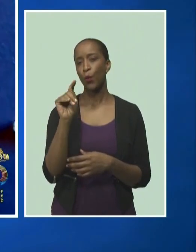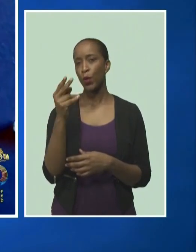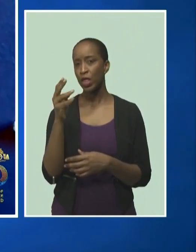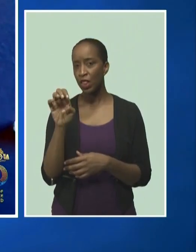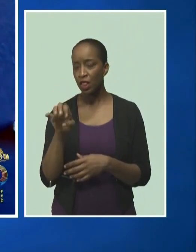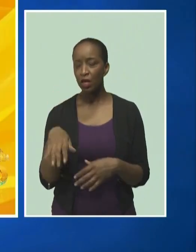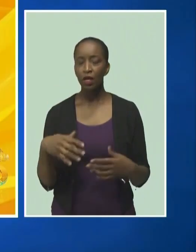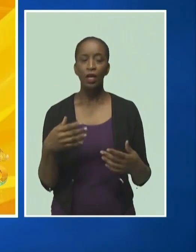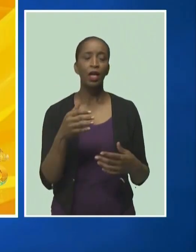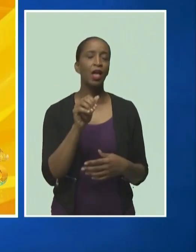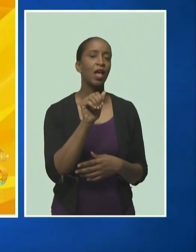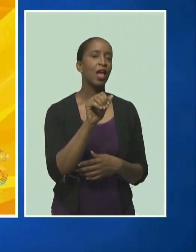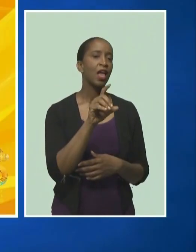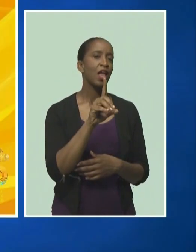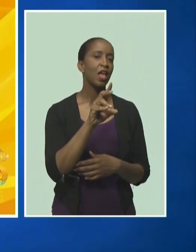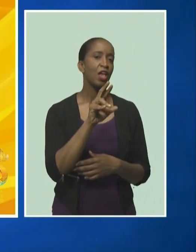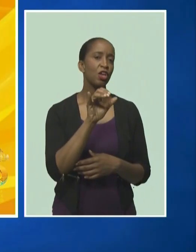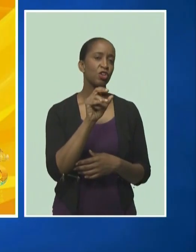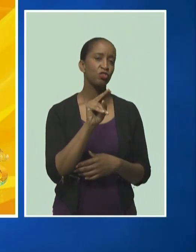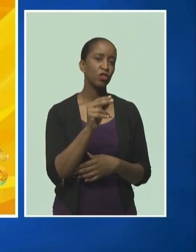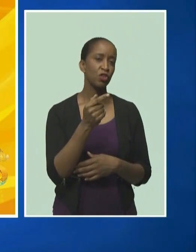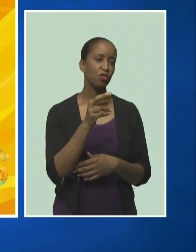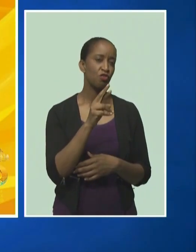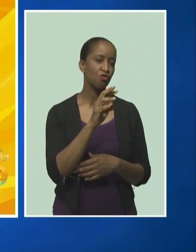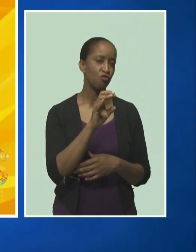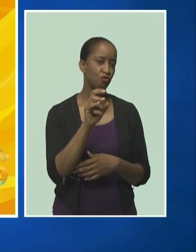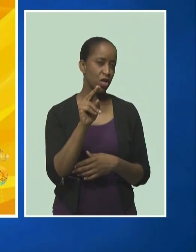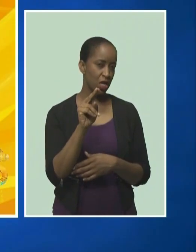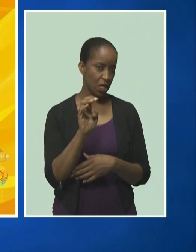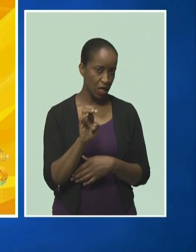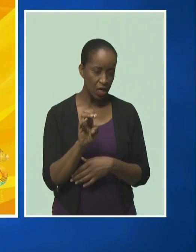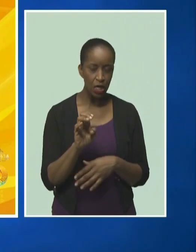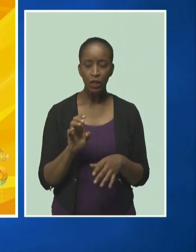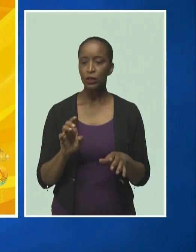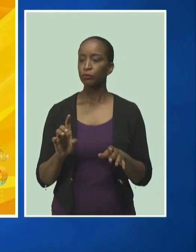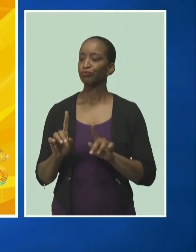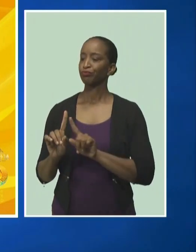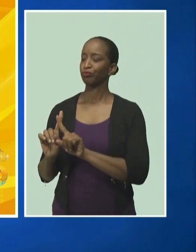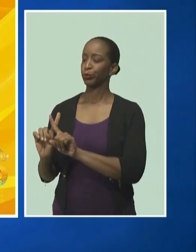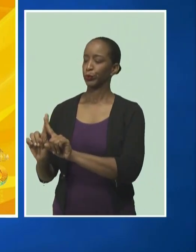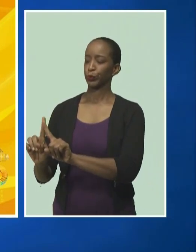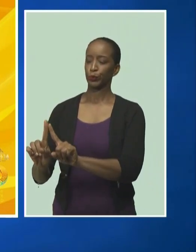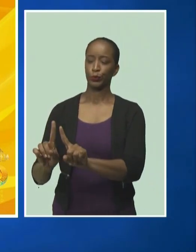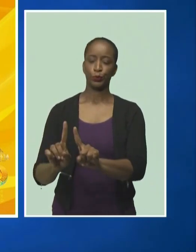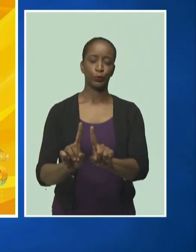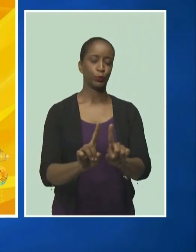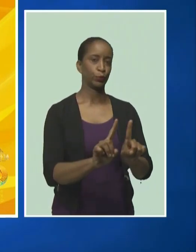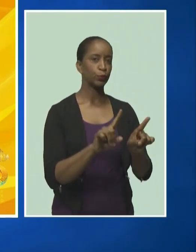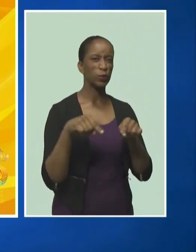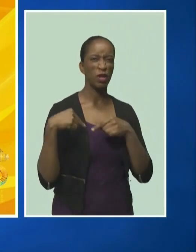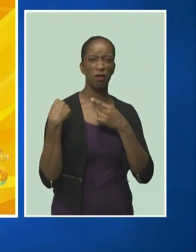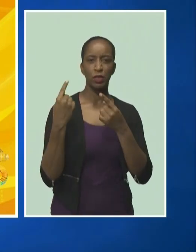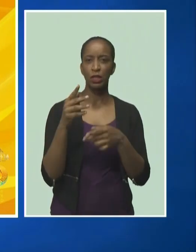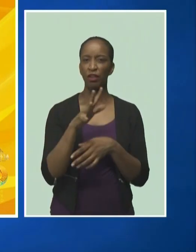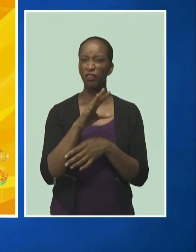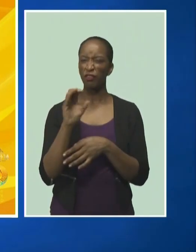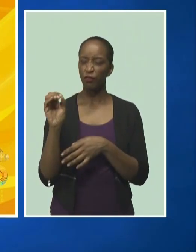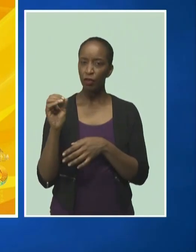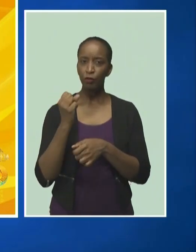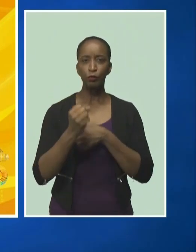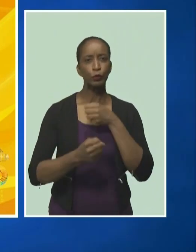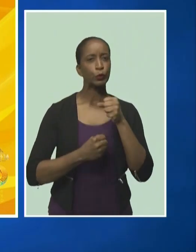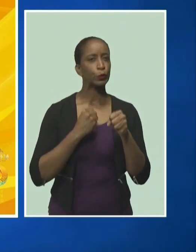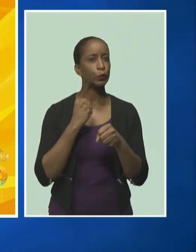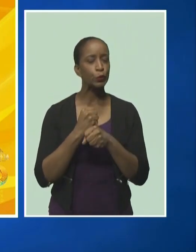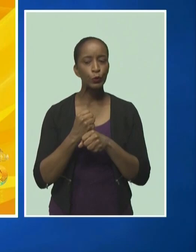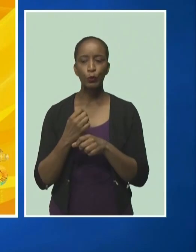we'll be taking you through the paces from 50 years of excellence and giving you a showcase of what we have